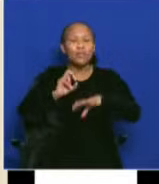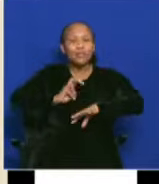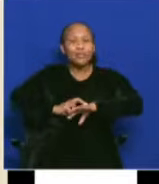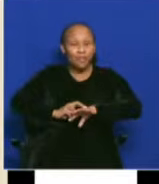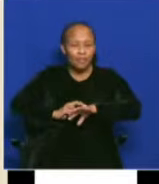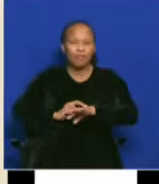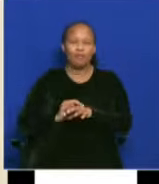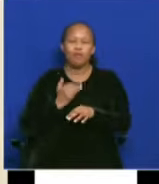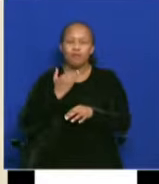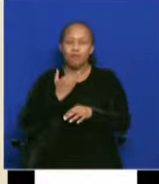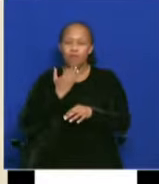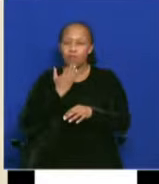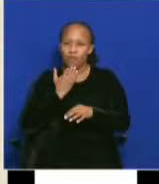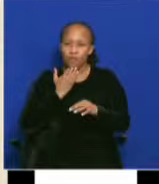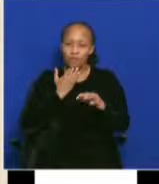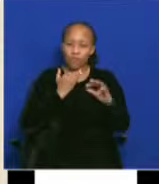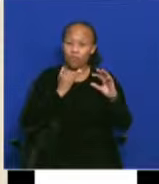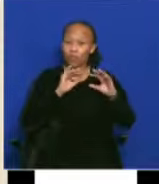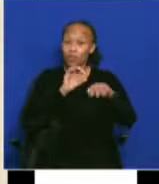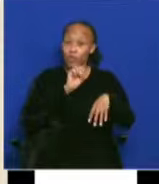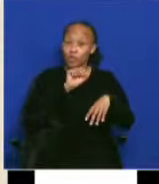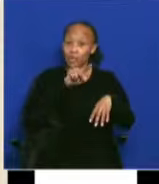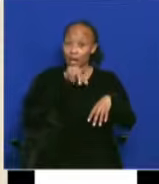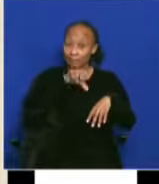sections of the SAPS.